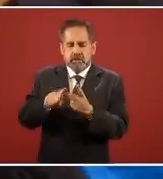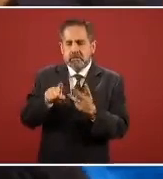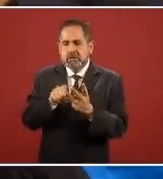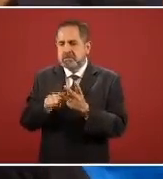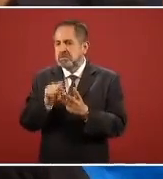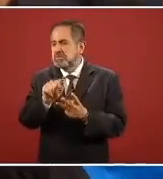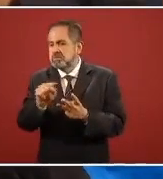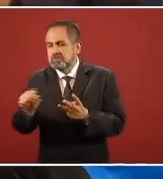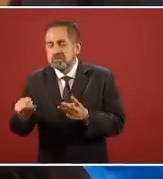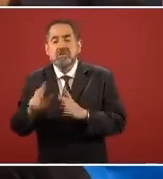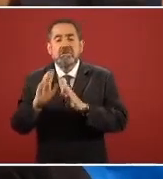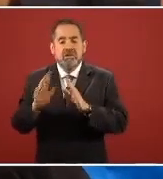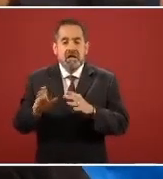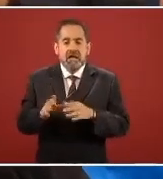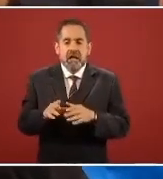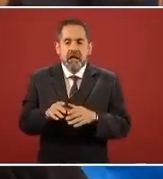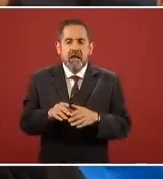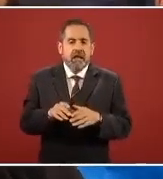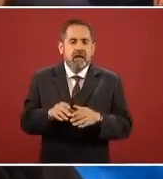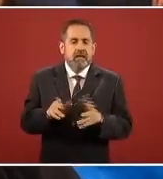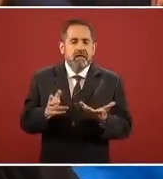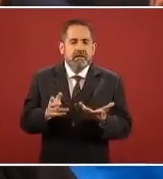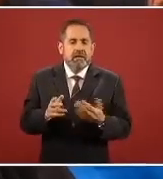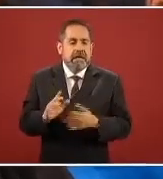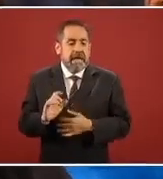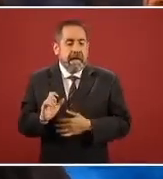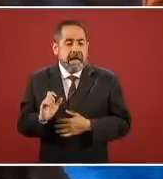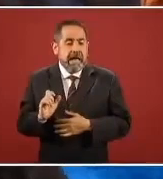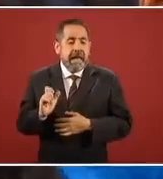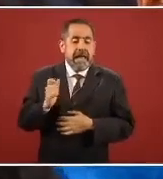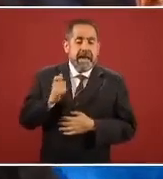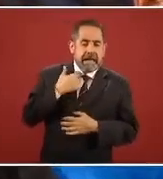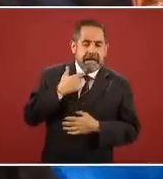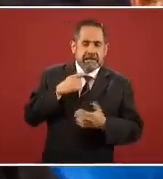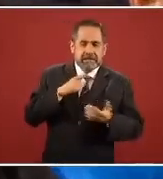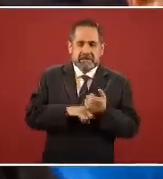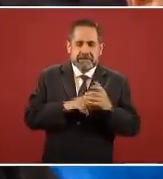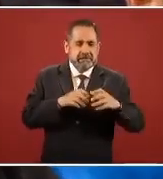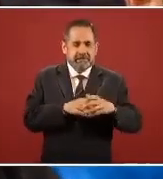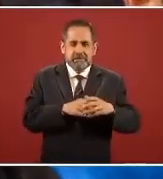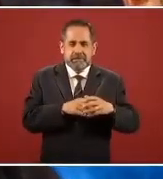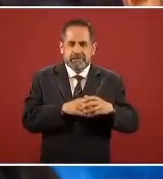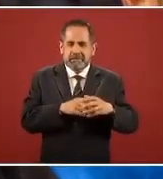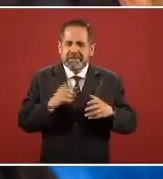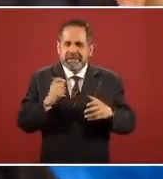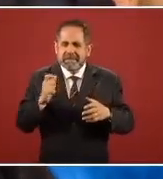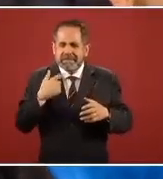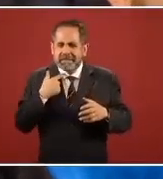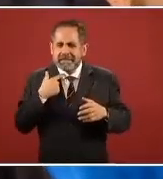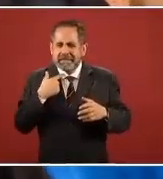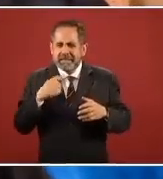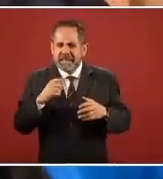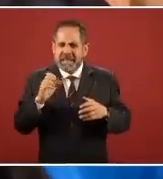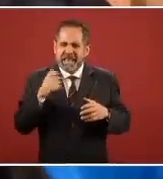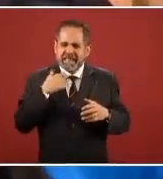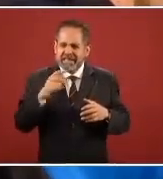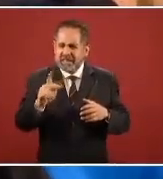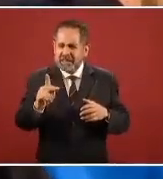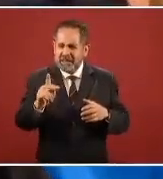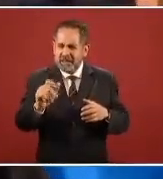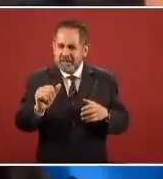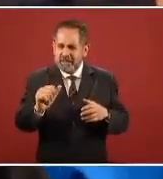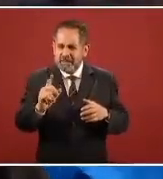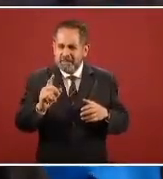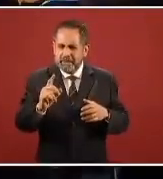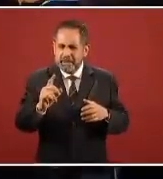agencies, se han logrado colar muchos expadrecistas. Ya no, ¿qué? Expadrecistas, no